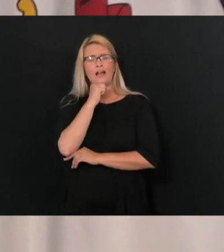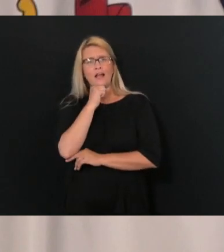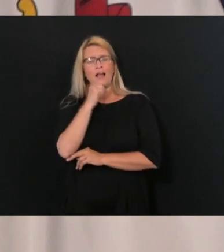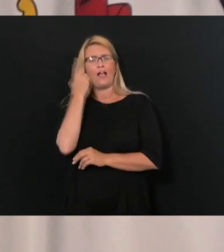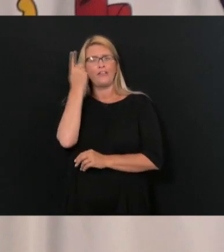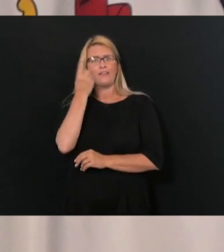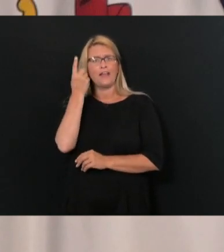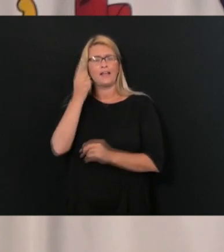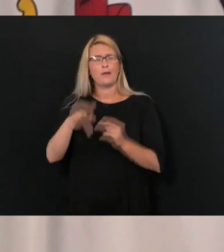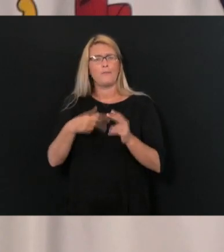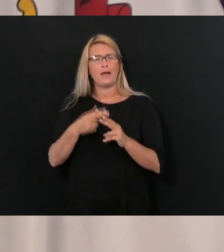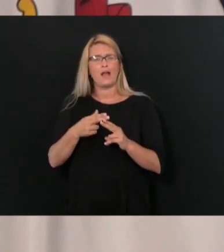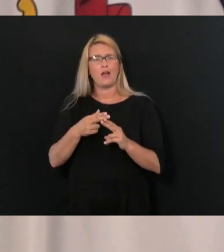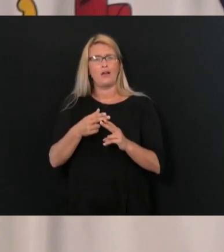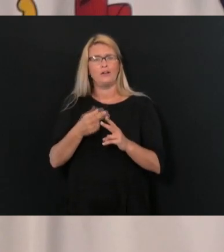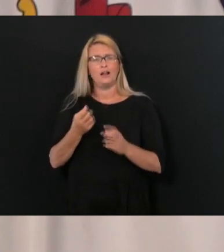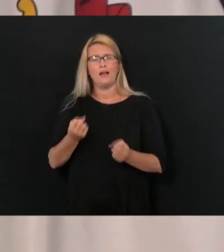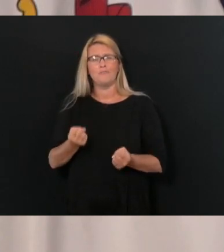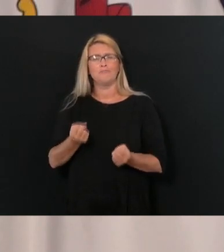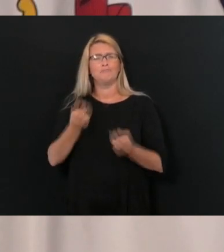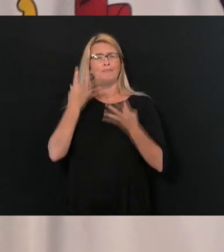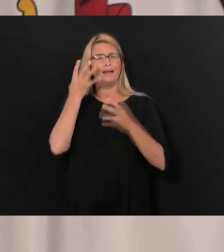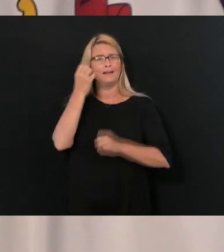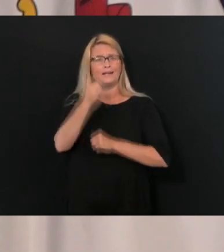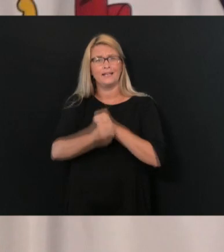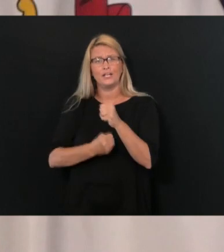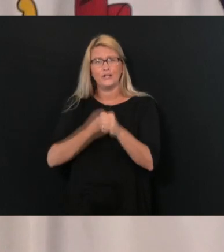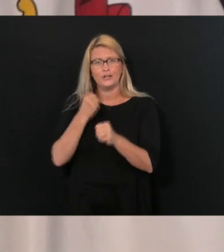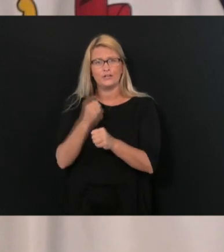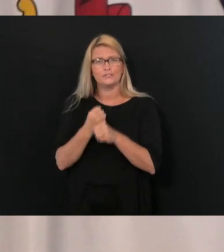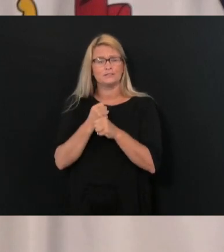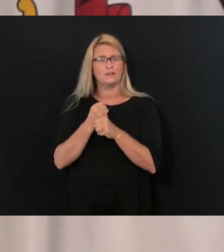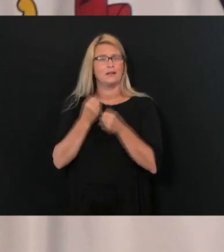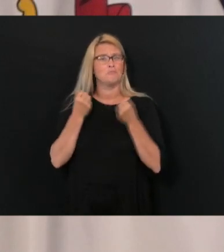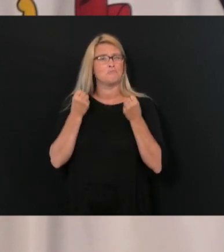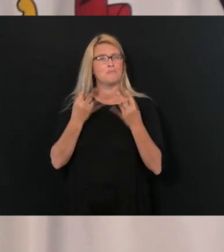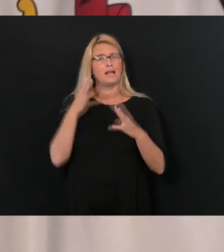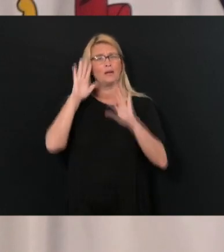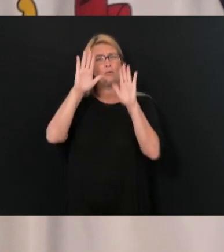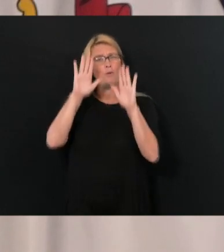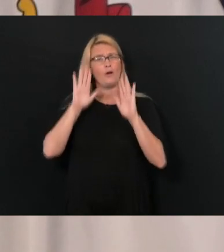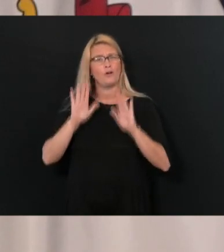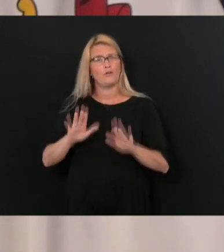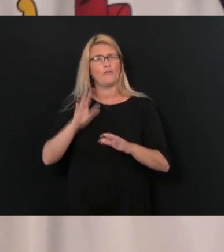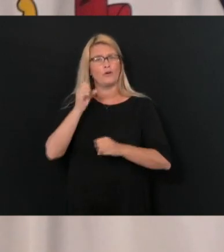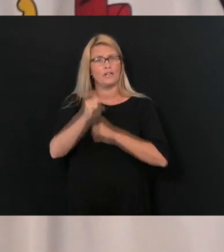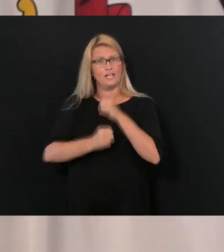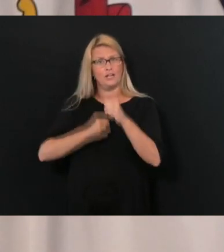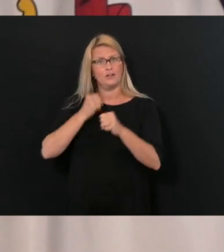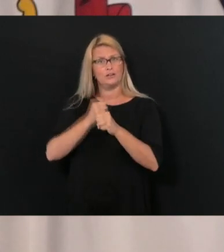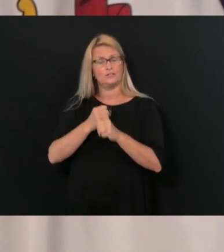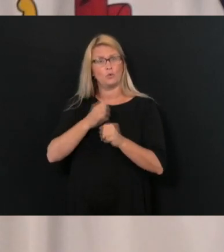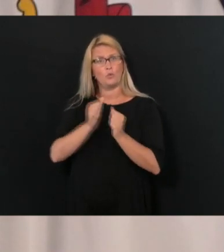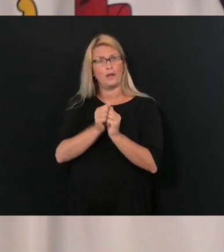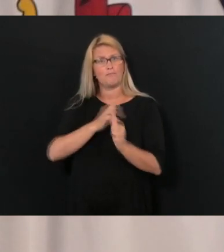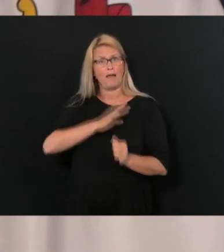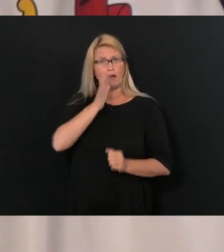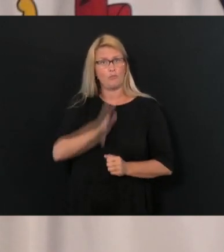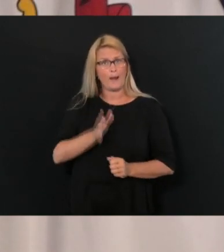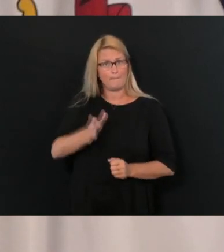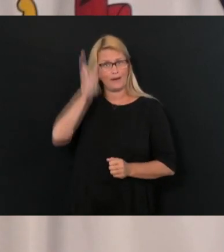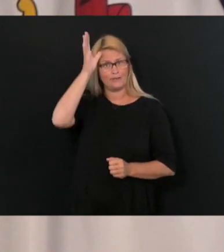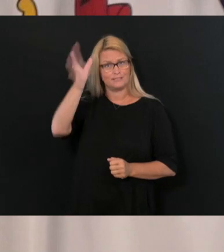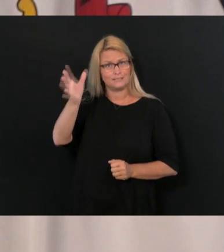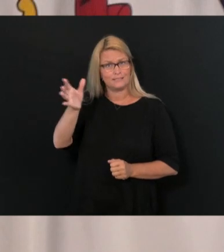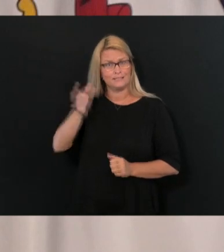about all the years and all the greatness and everything that I was able to spend with my grandparents. And I think